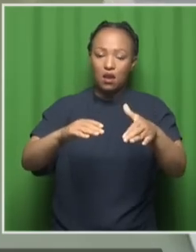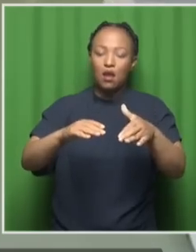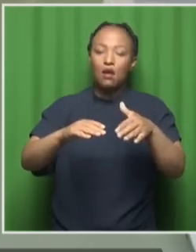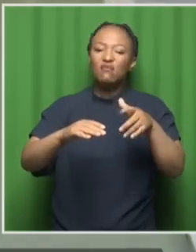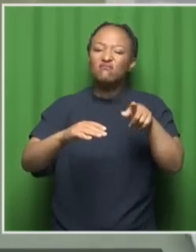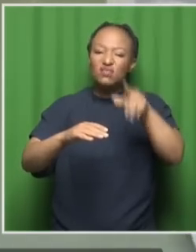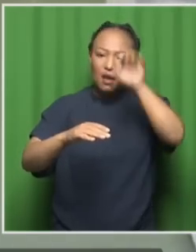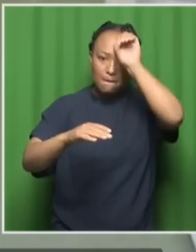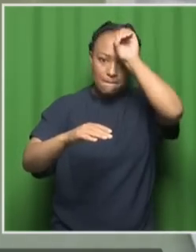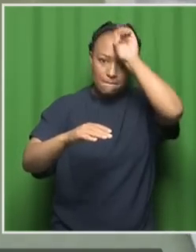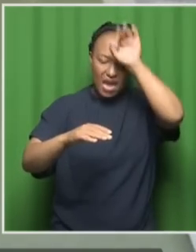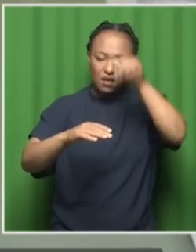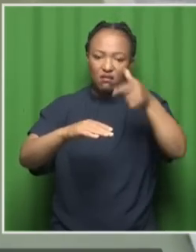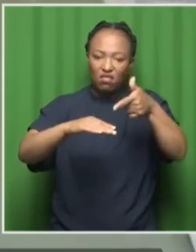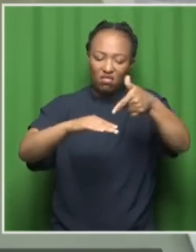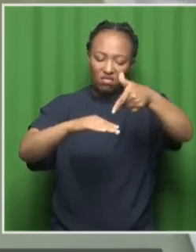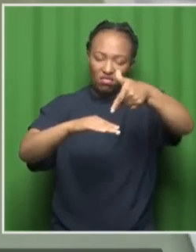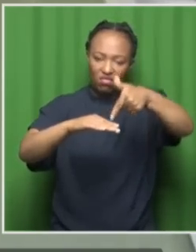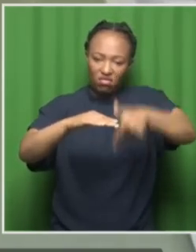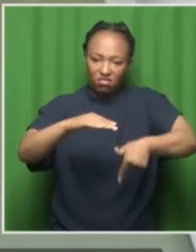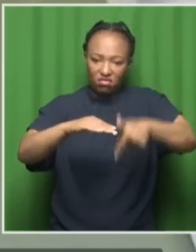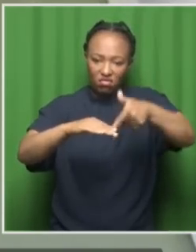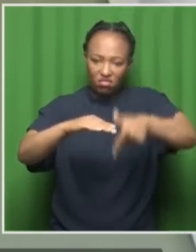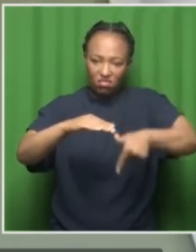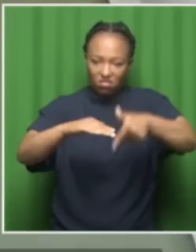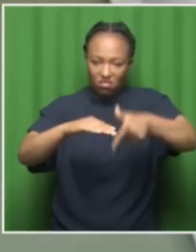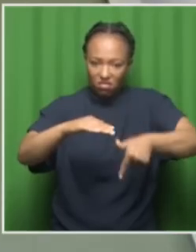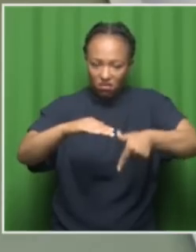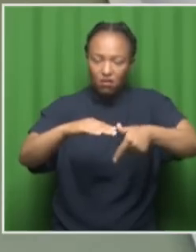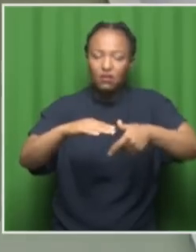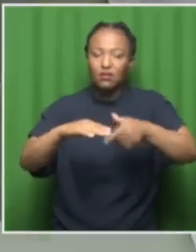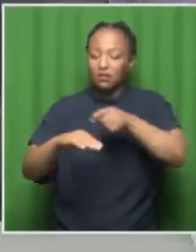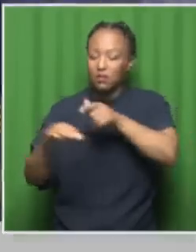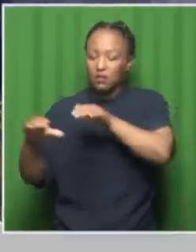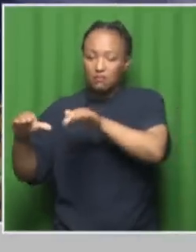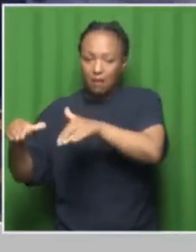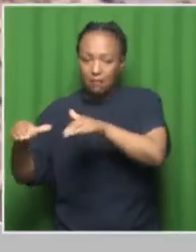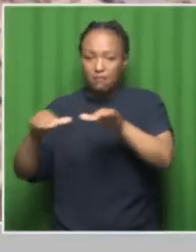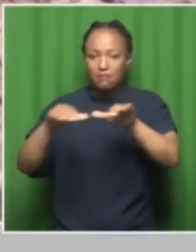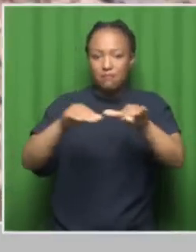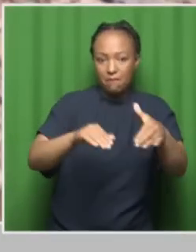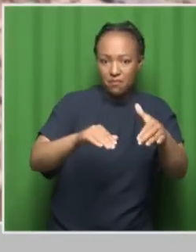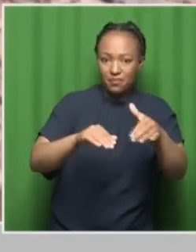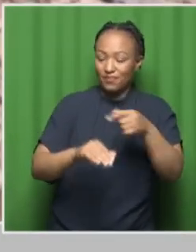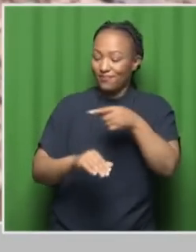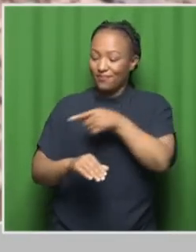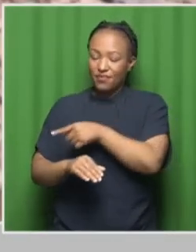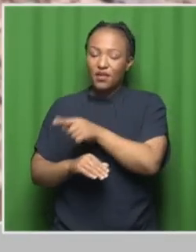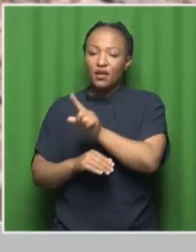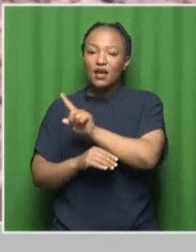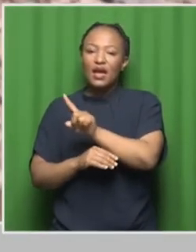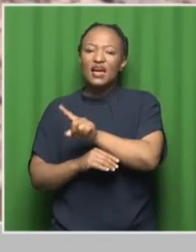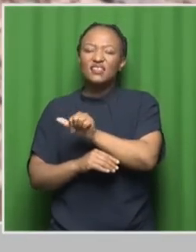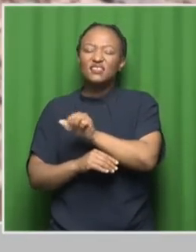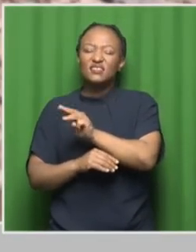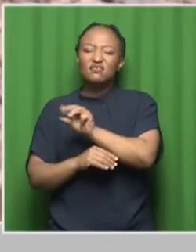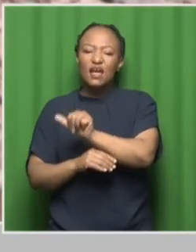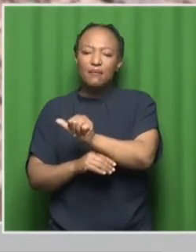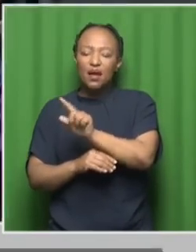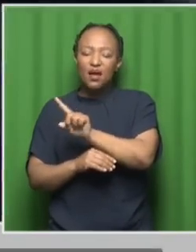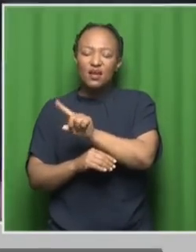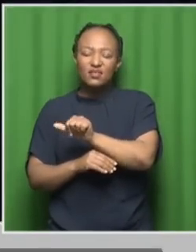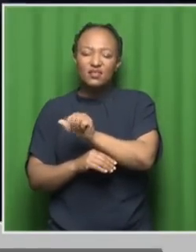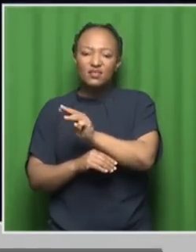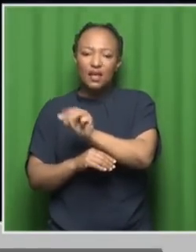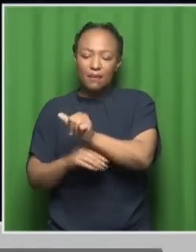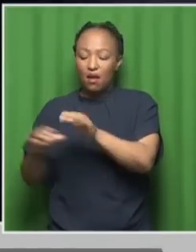What is your so-called Zamazamas? As NAMA, we want to make it, we boldly want to